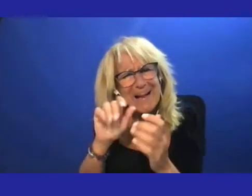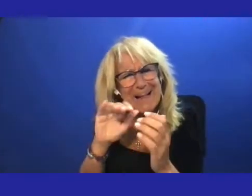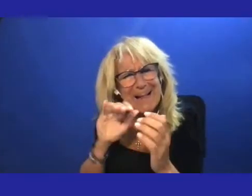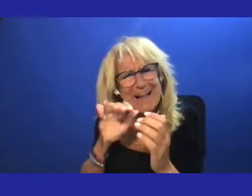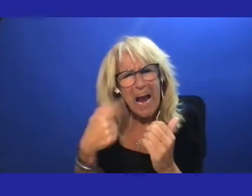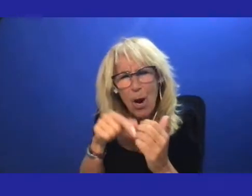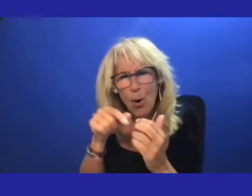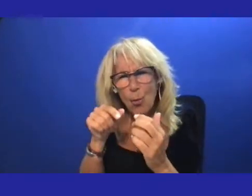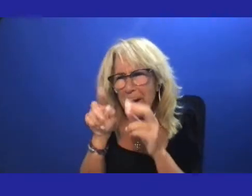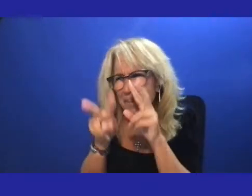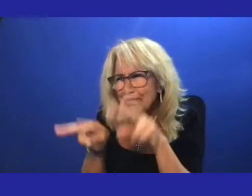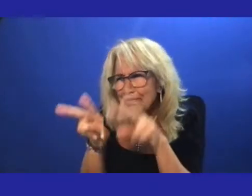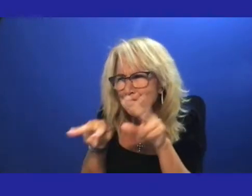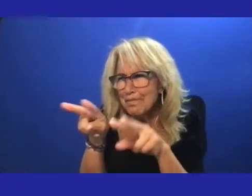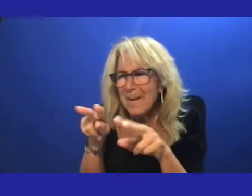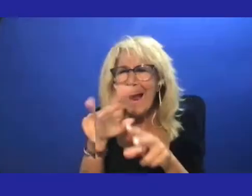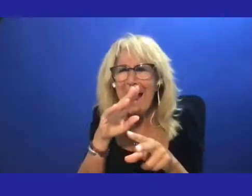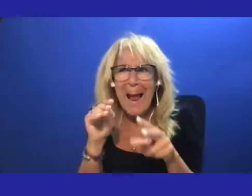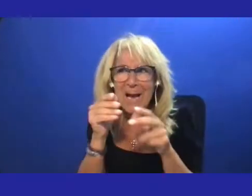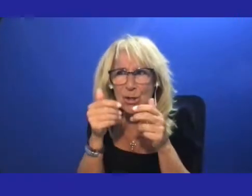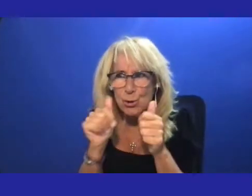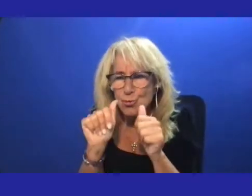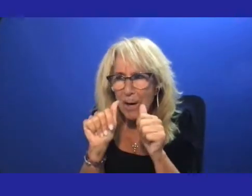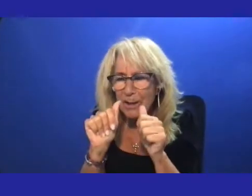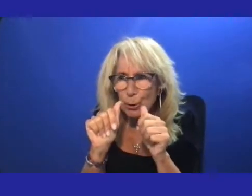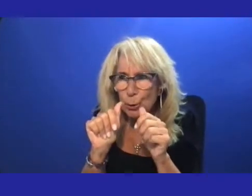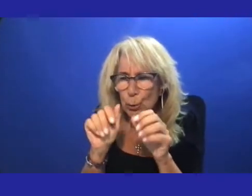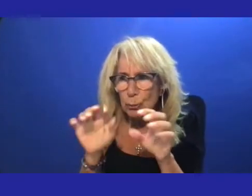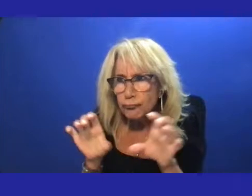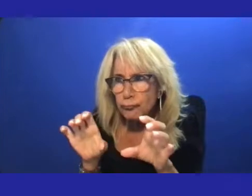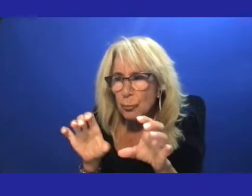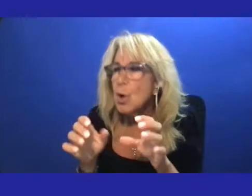act on it. So like the data we collect, okay, then what would we